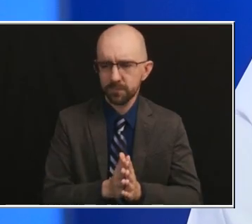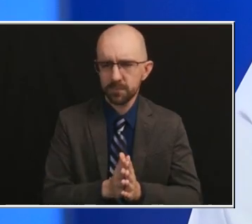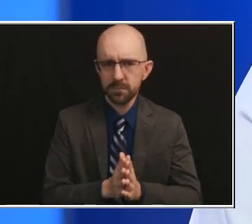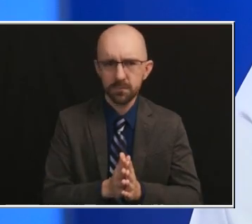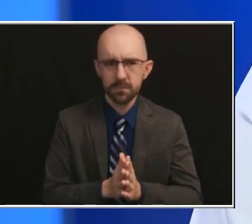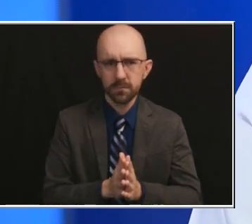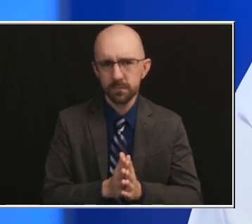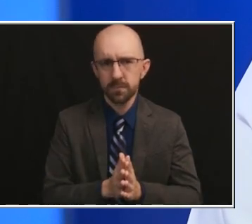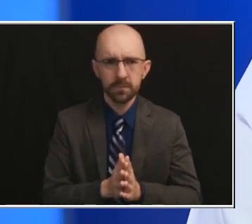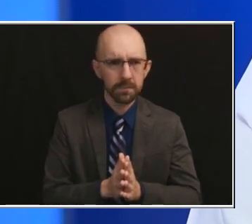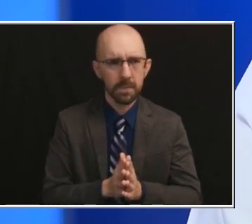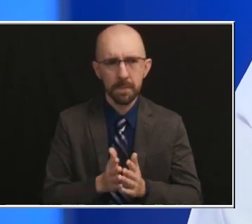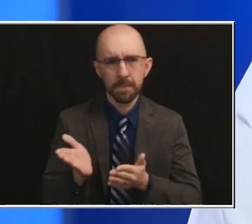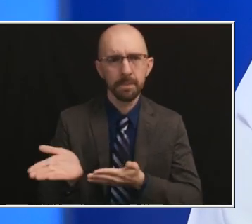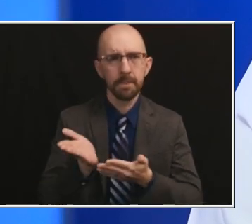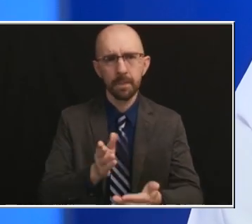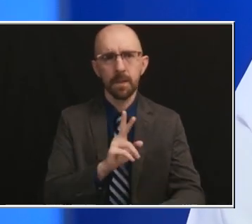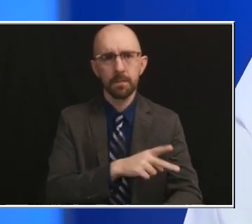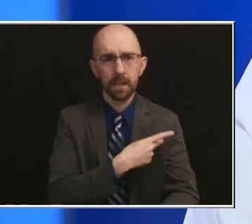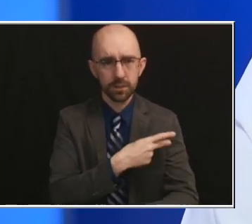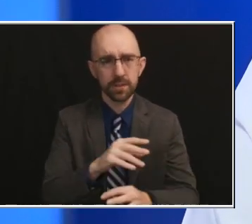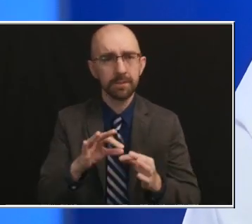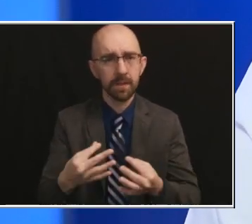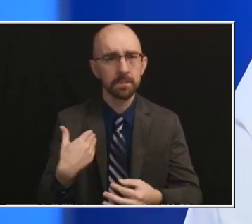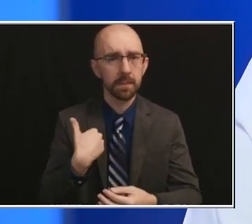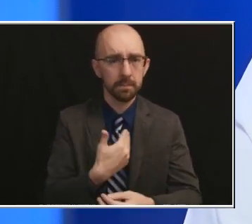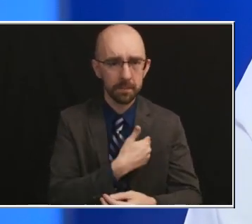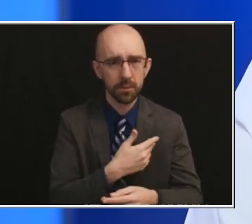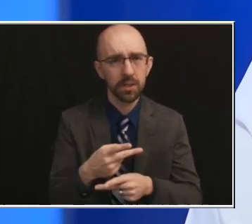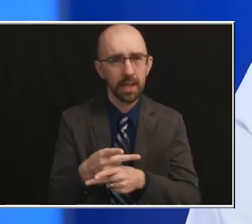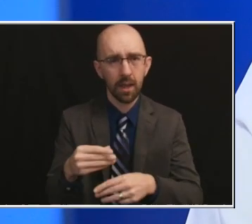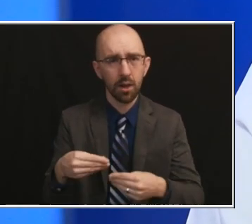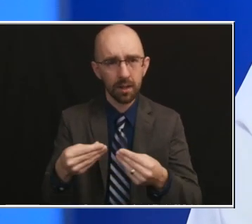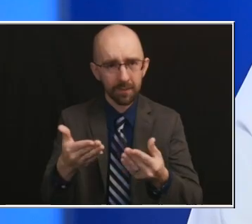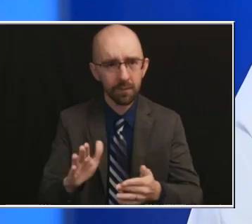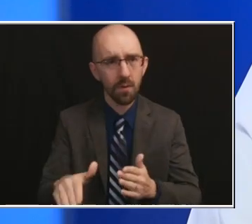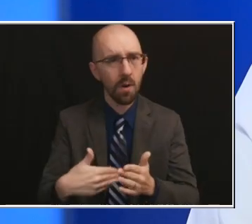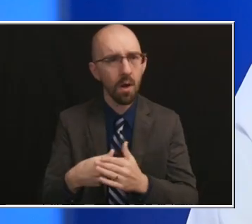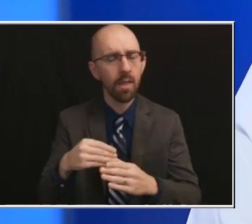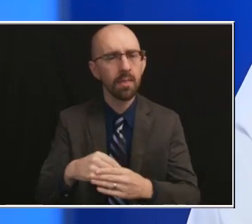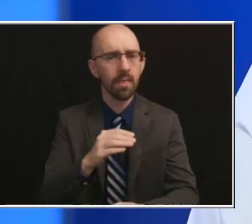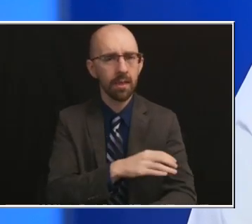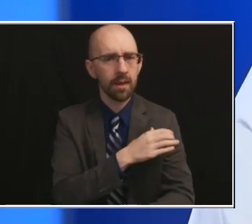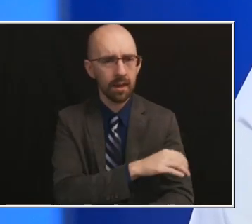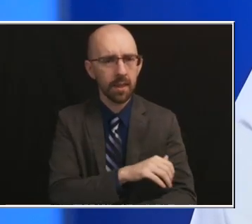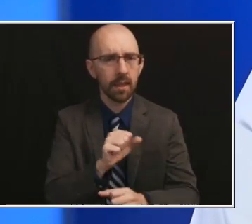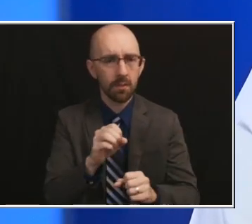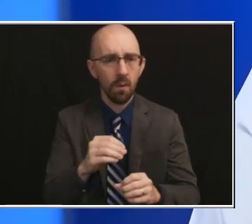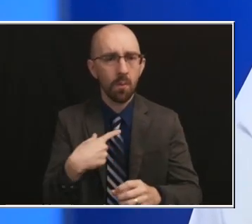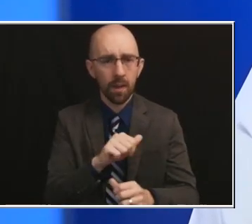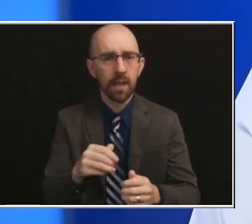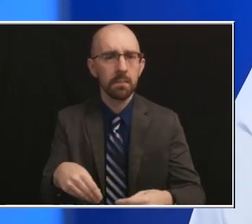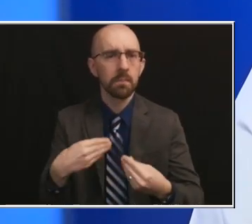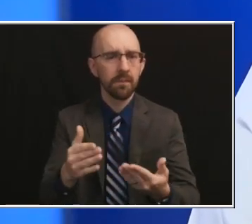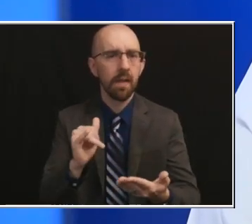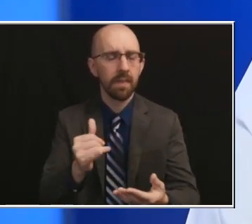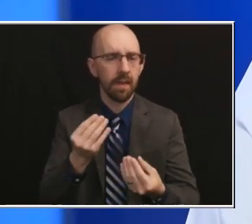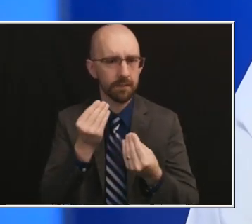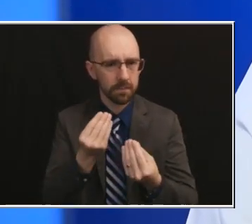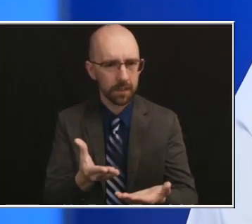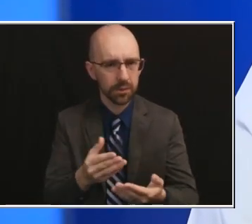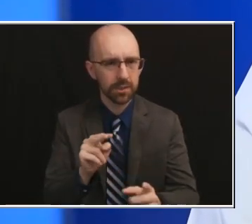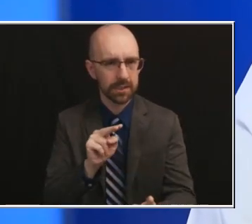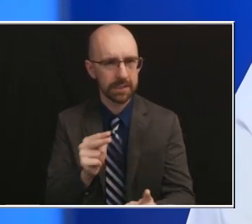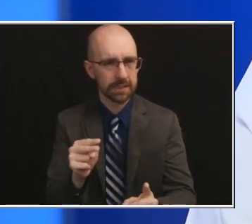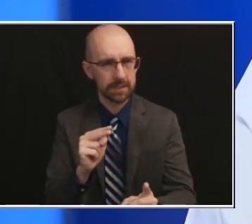bring the patient's family members and caregivers also in the clinic so that we can provide them that information and that insight, is